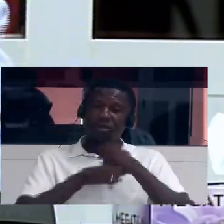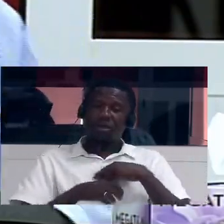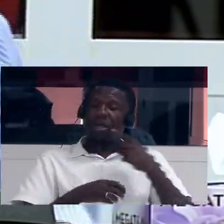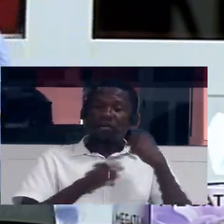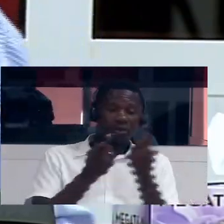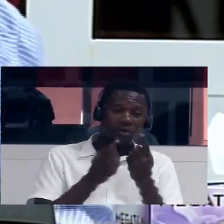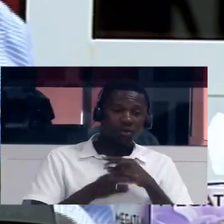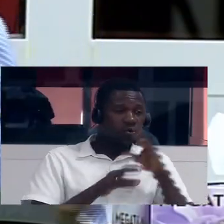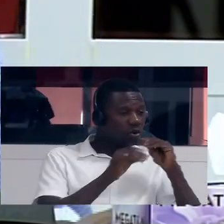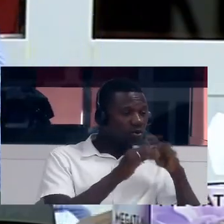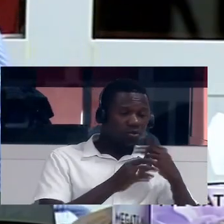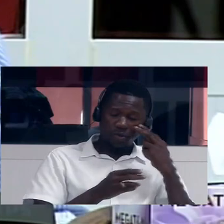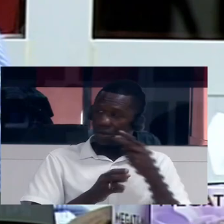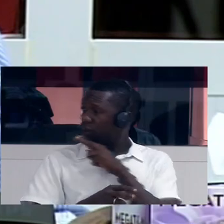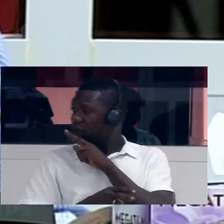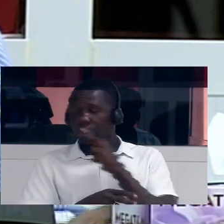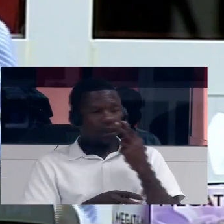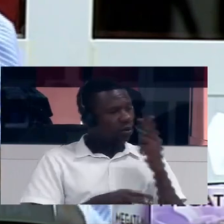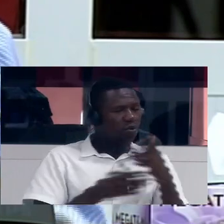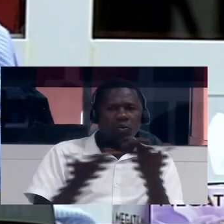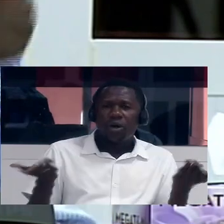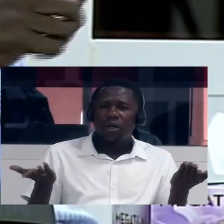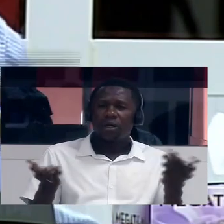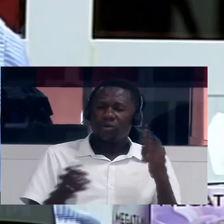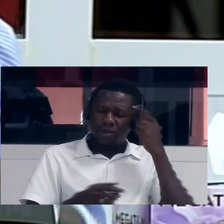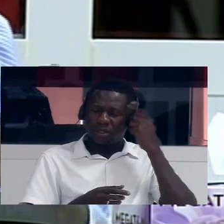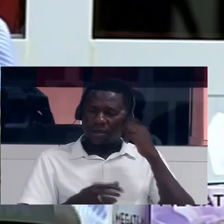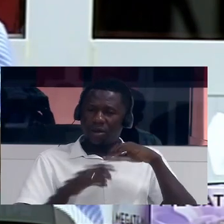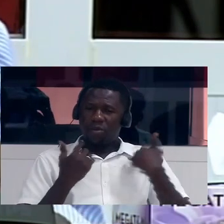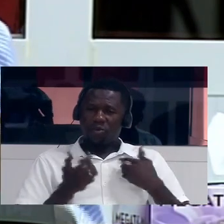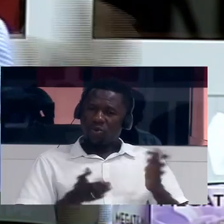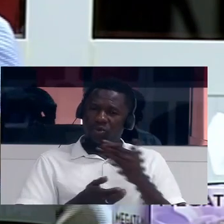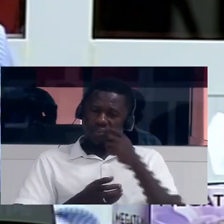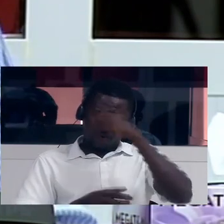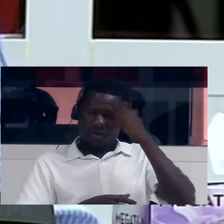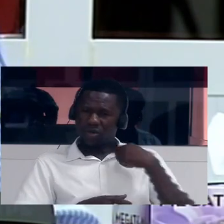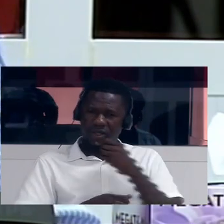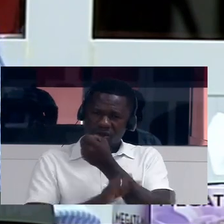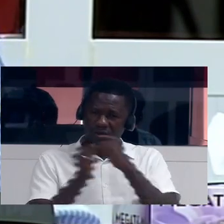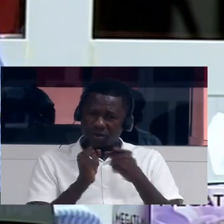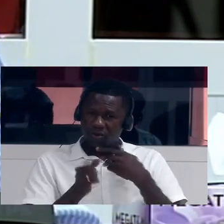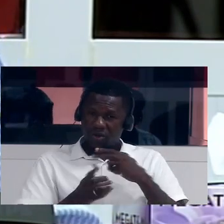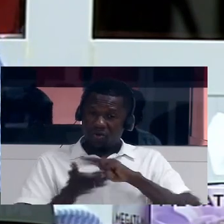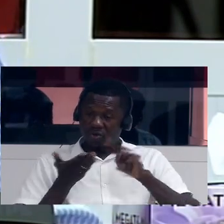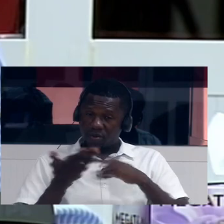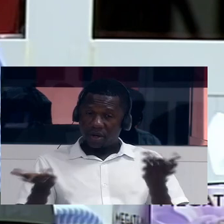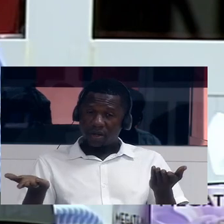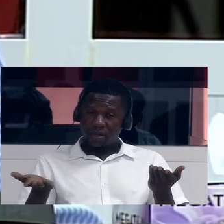like this? Look, why? You think if people go to work under those circumstances, you call that normal circumstance?